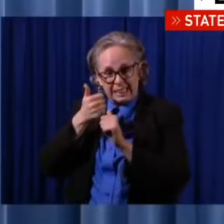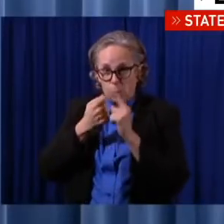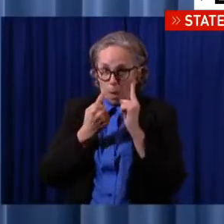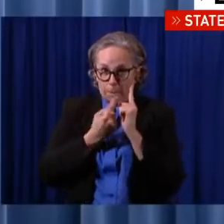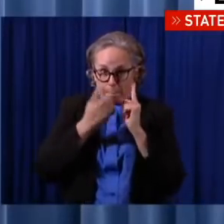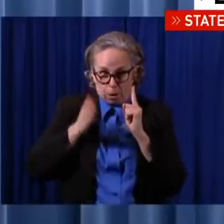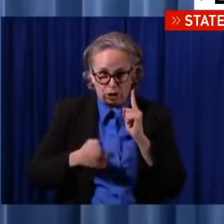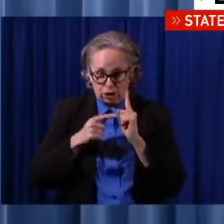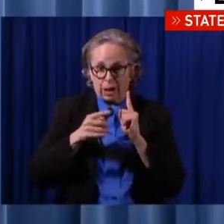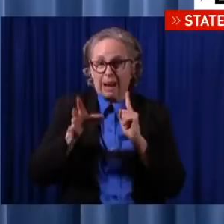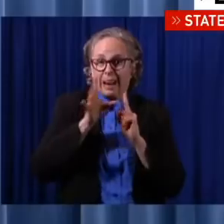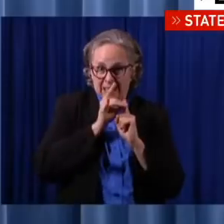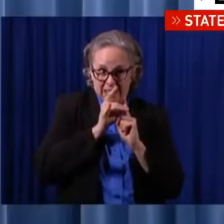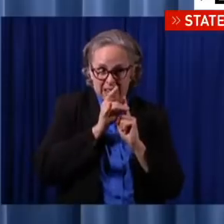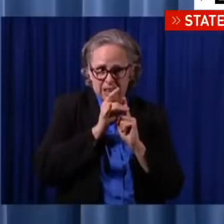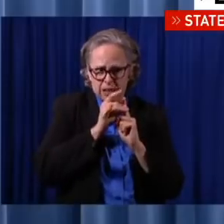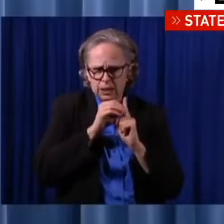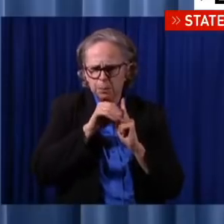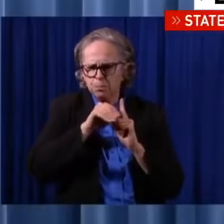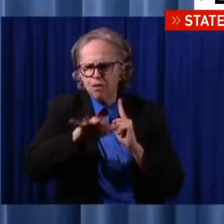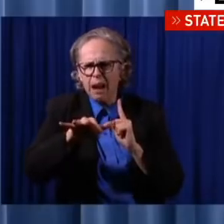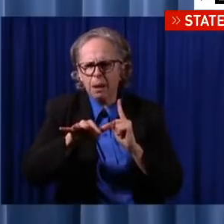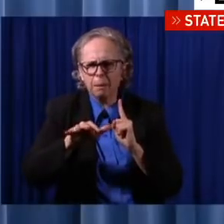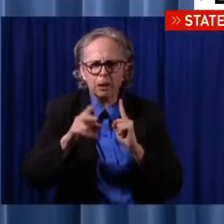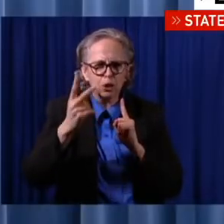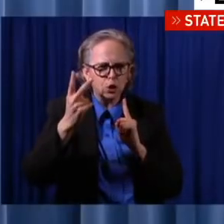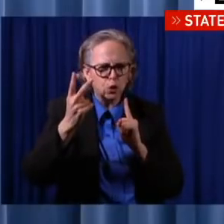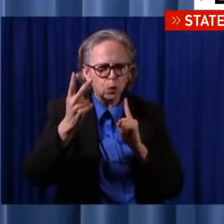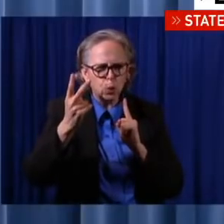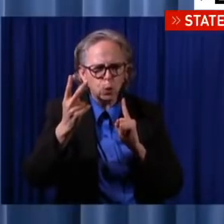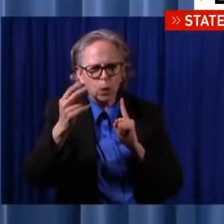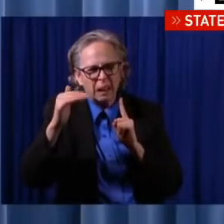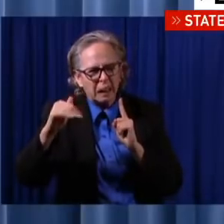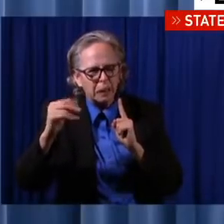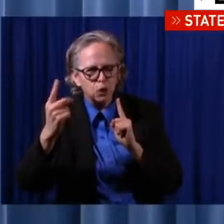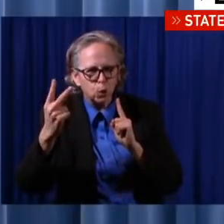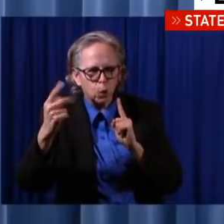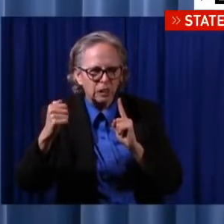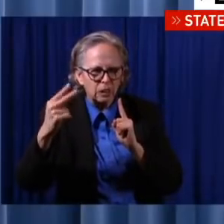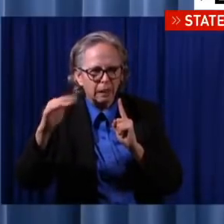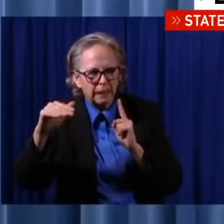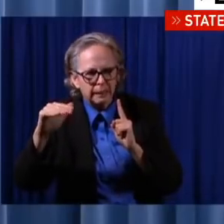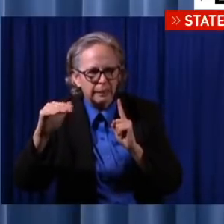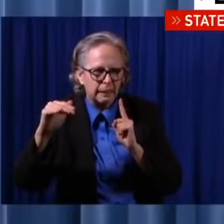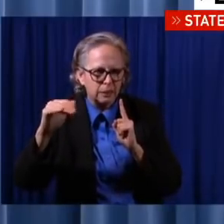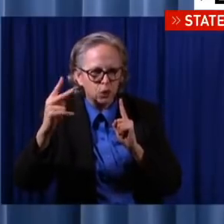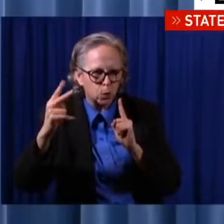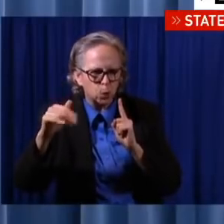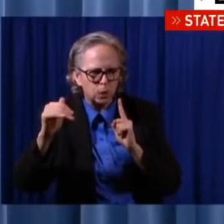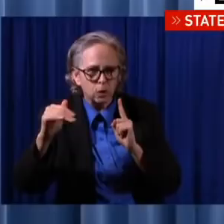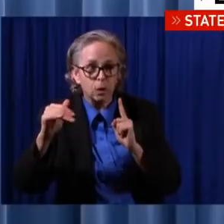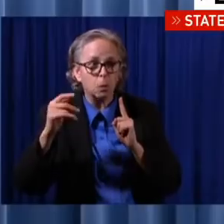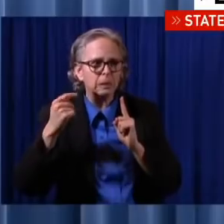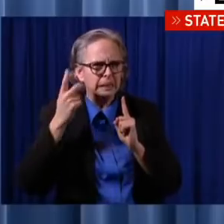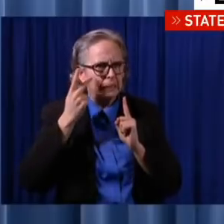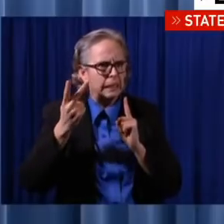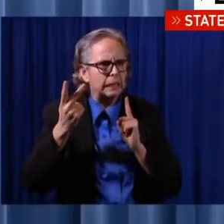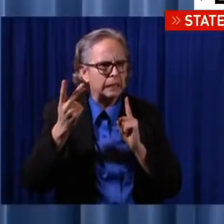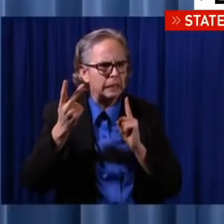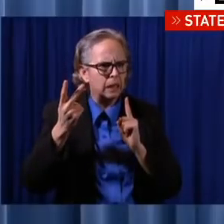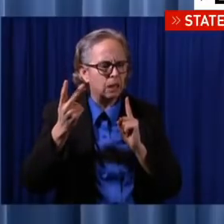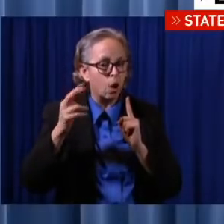to almost 2 people. In our most recent calculations, we see that the R0 is about